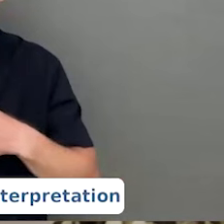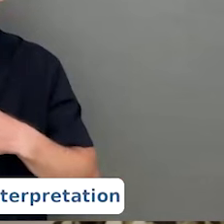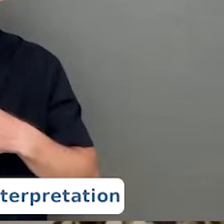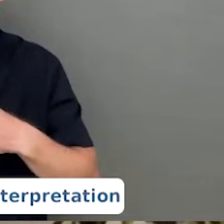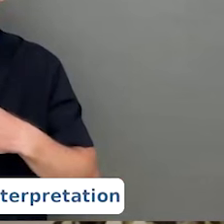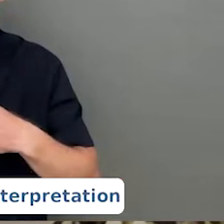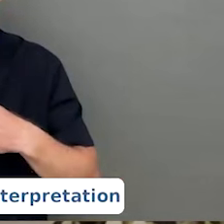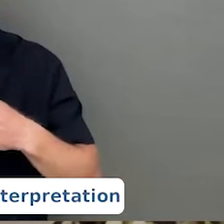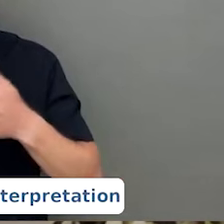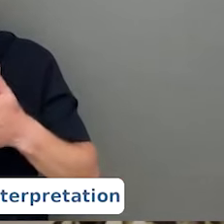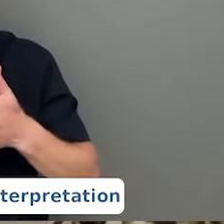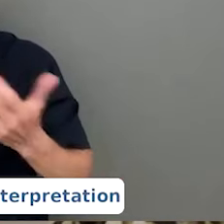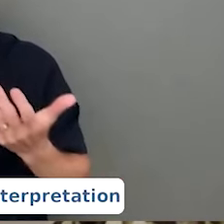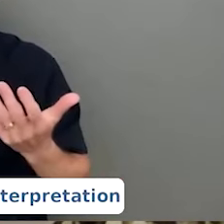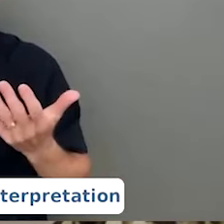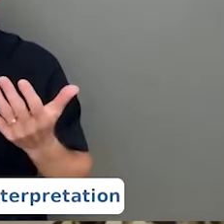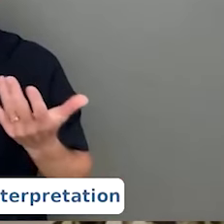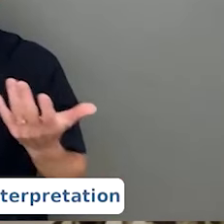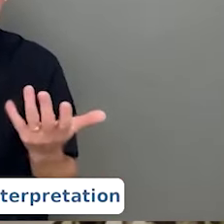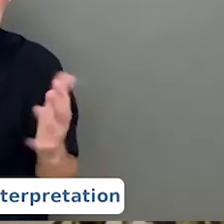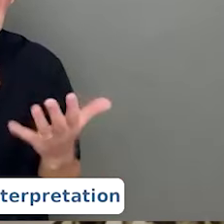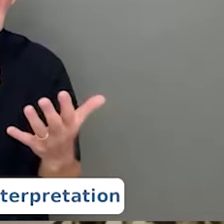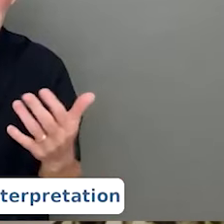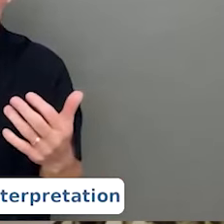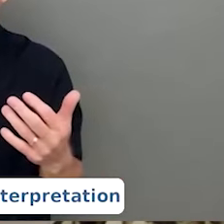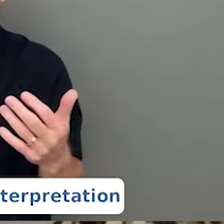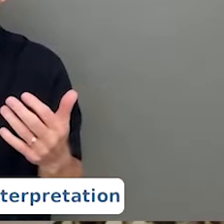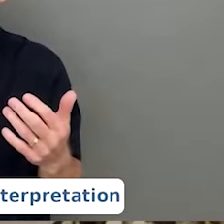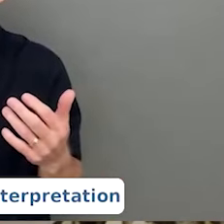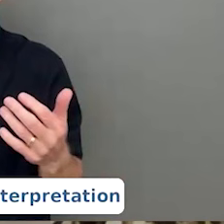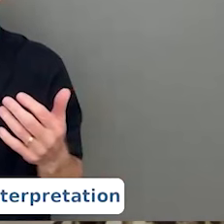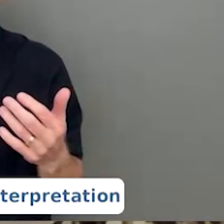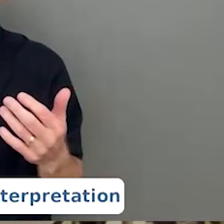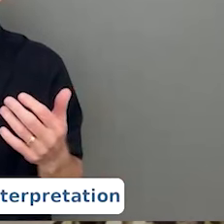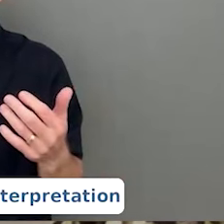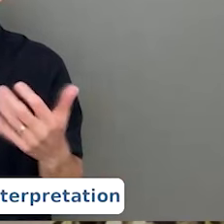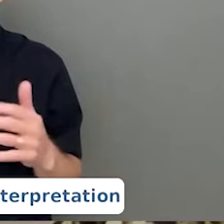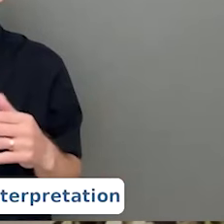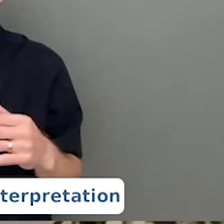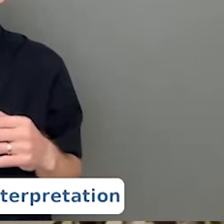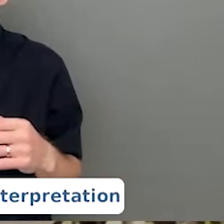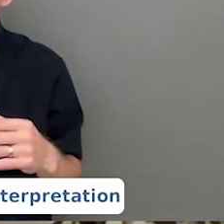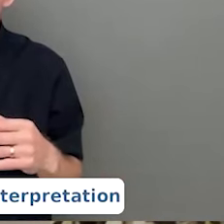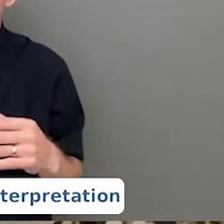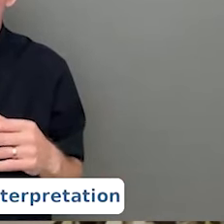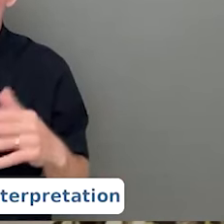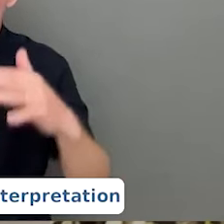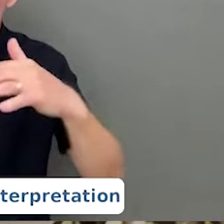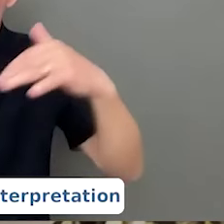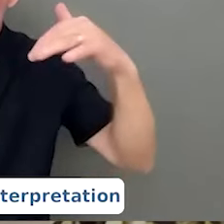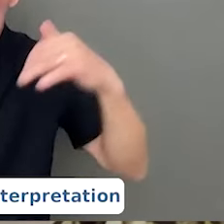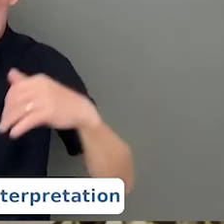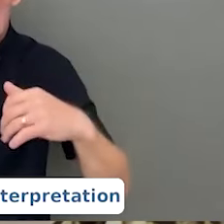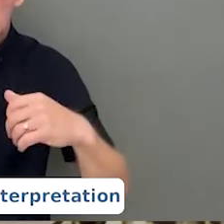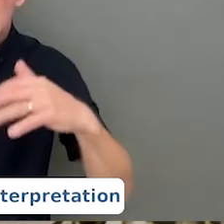Nantanut has been a part of developing in Thailand, where government ministries are all kind of coming